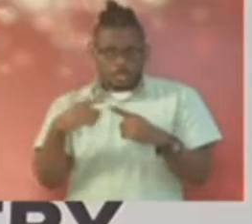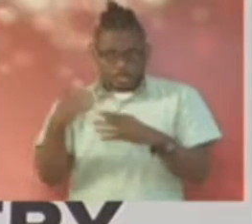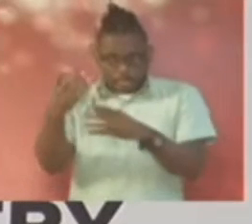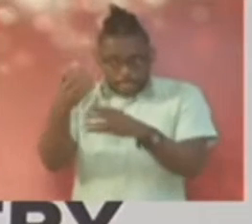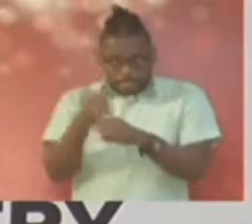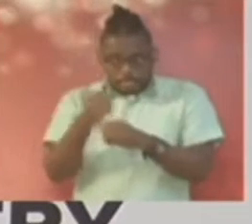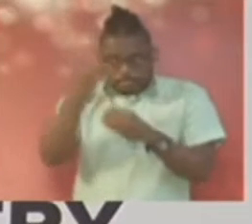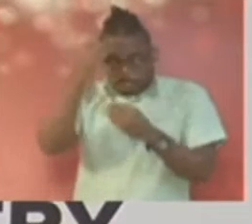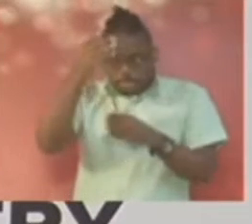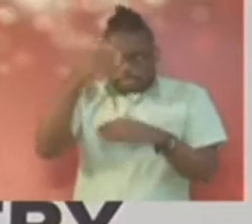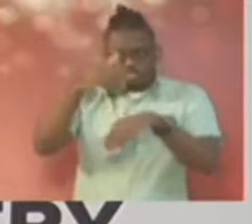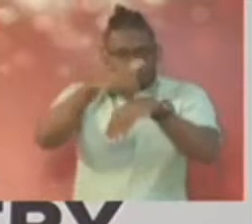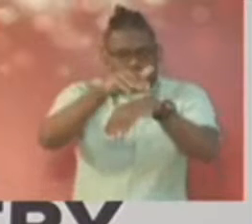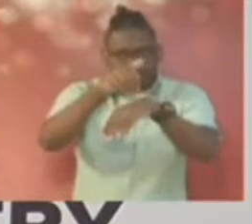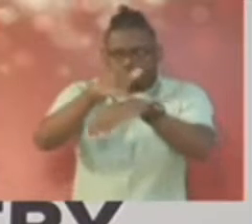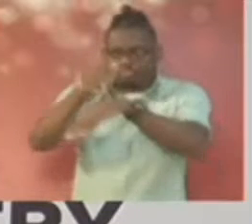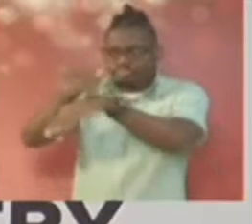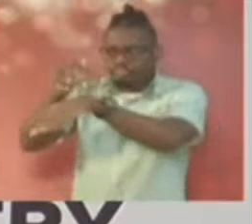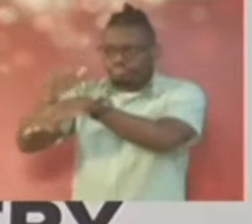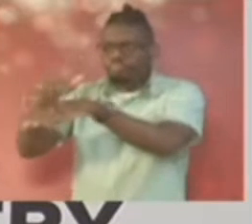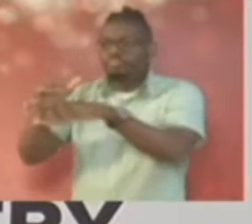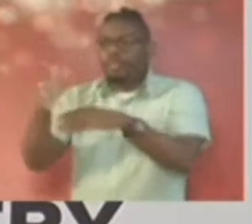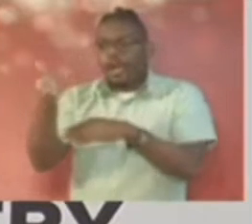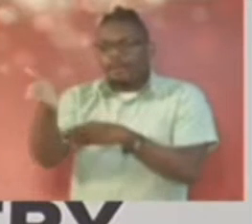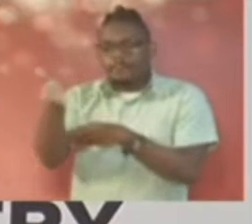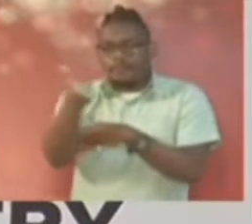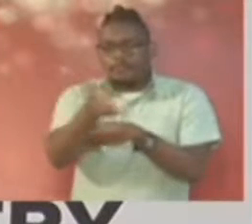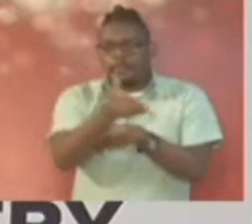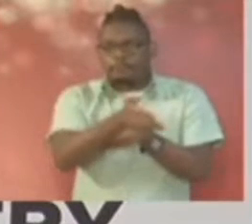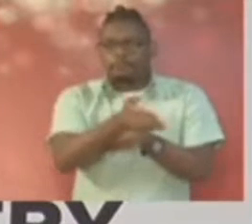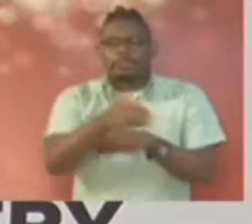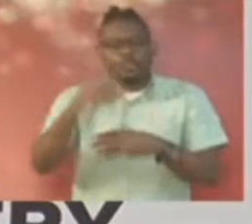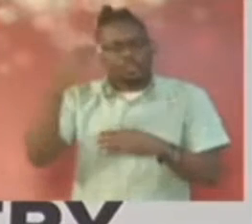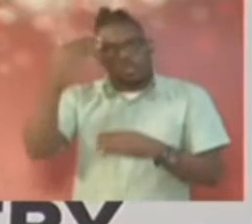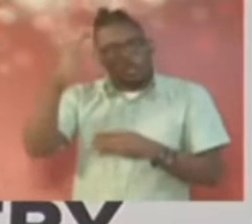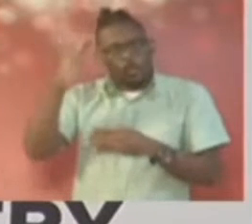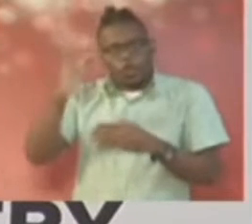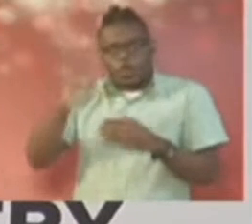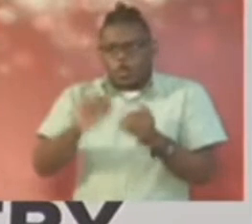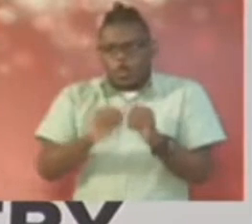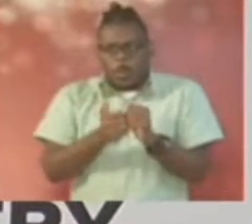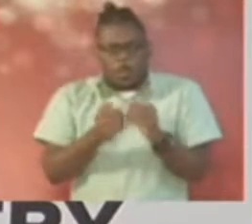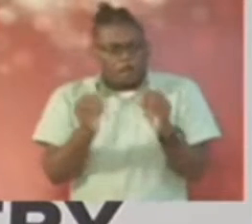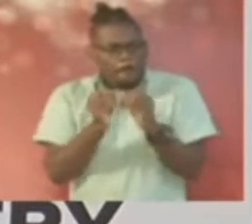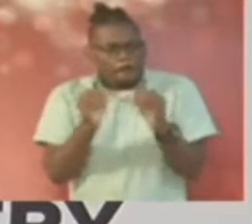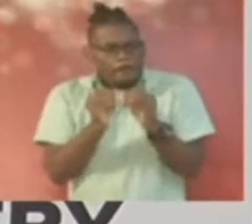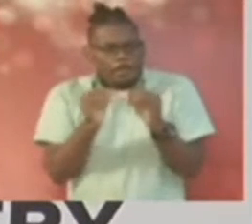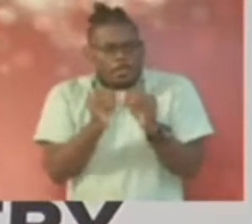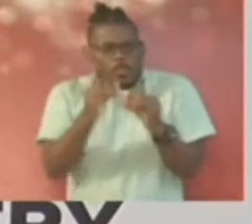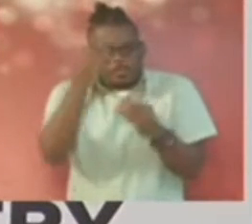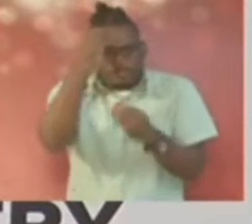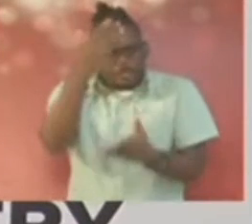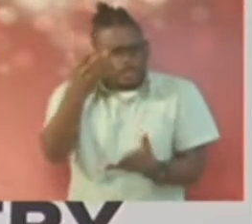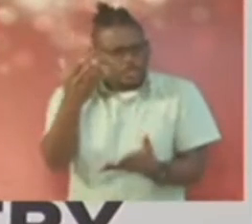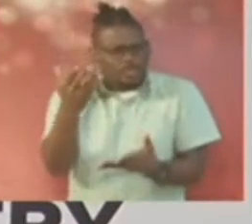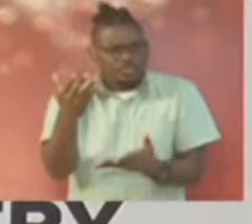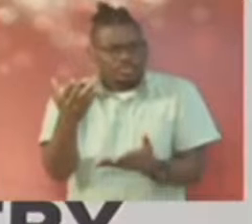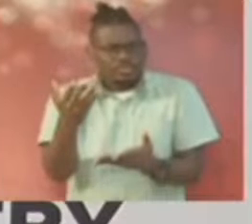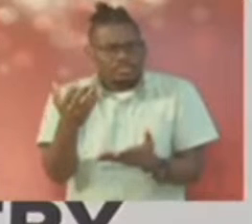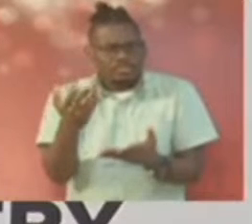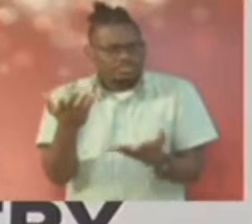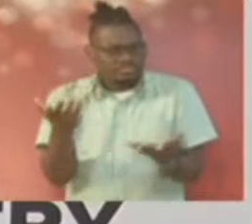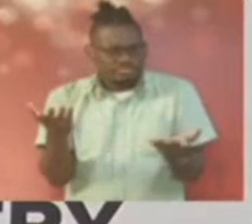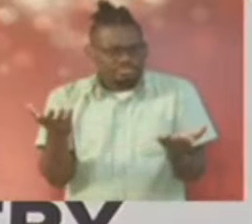once a day. I don't know how we can facilitate more than once a day, aside from going back to 2 or 3